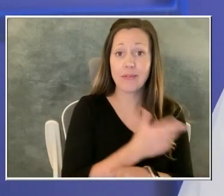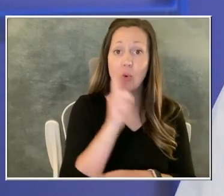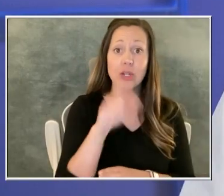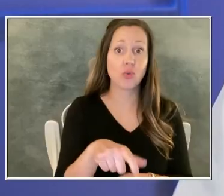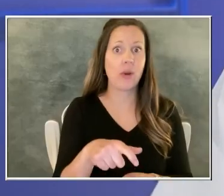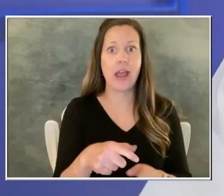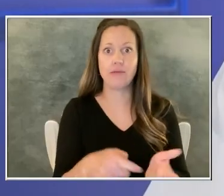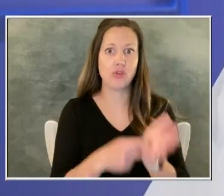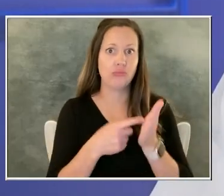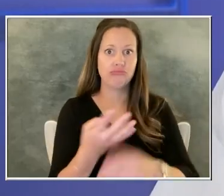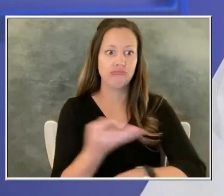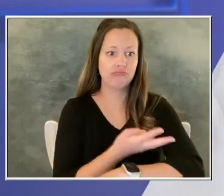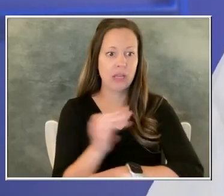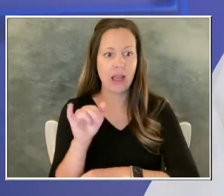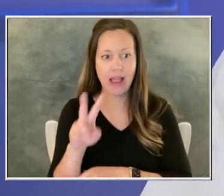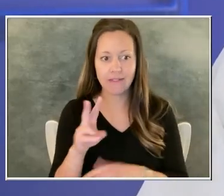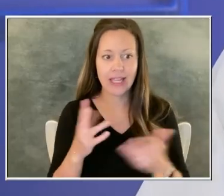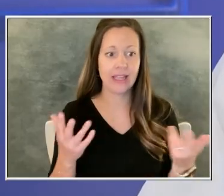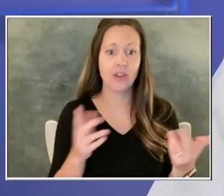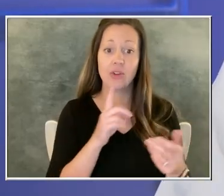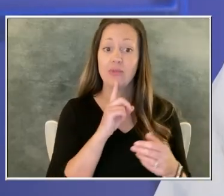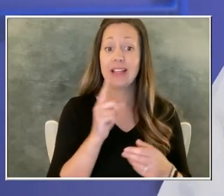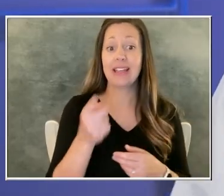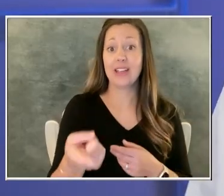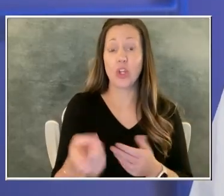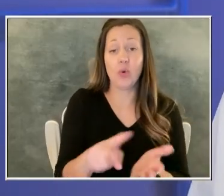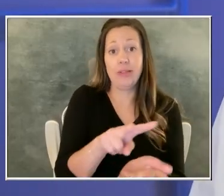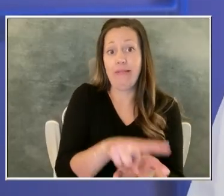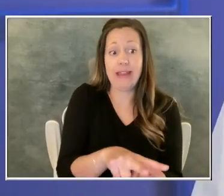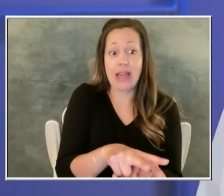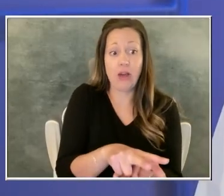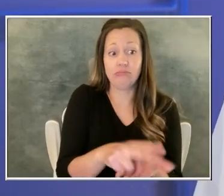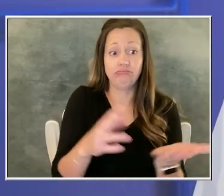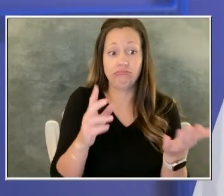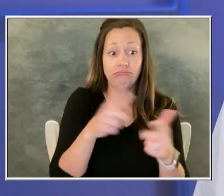Probably just the setup, just once you kind of lay down and we start just opening up everything, that might take